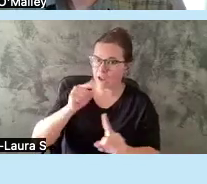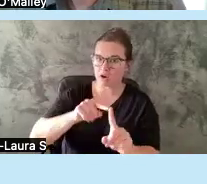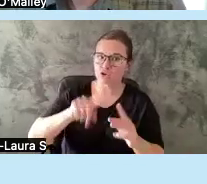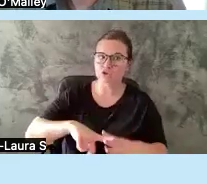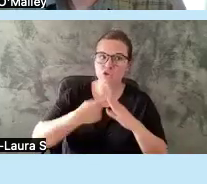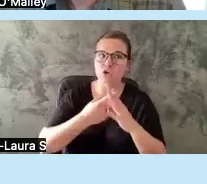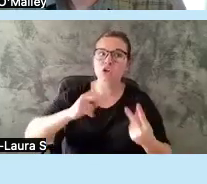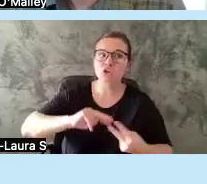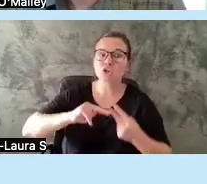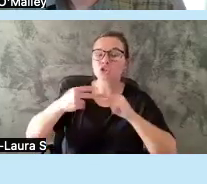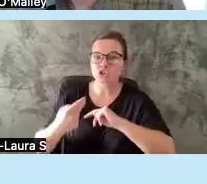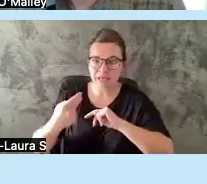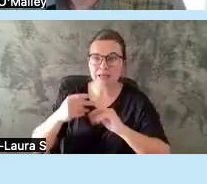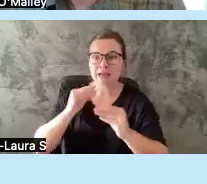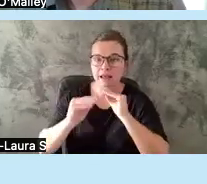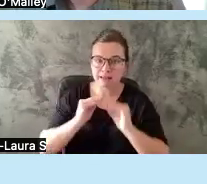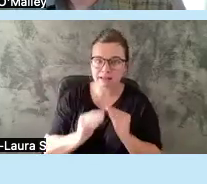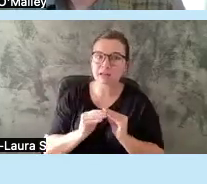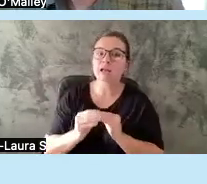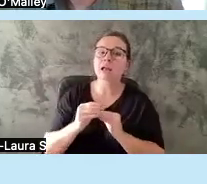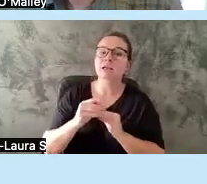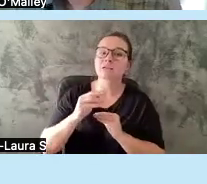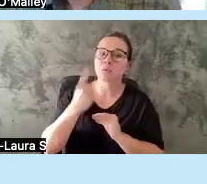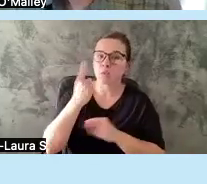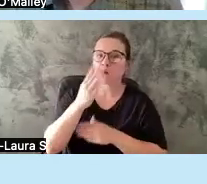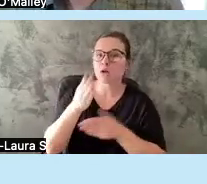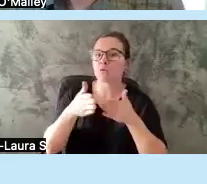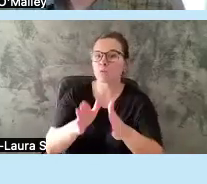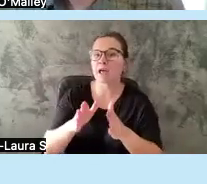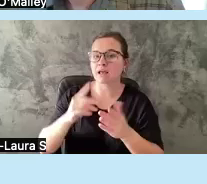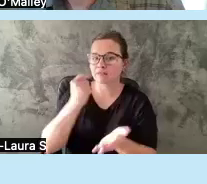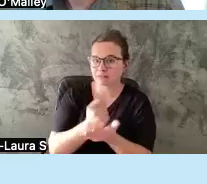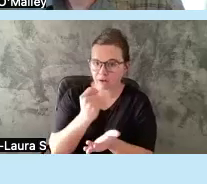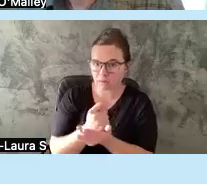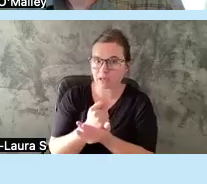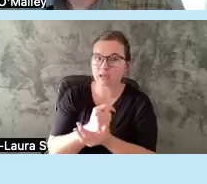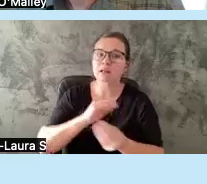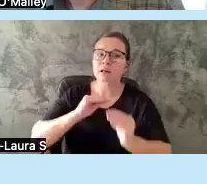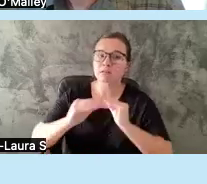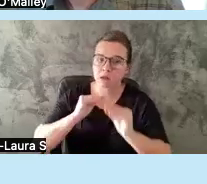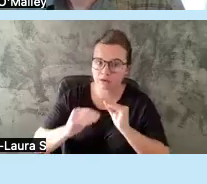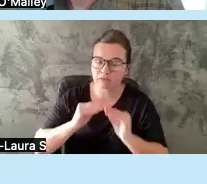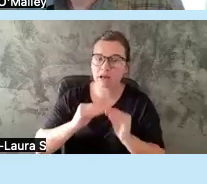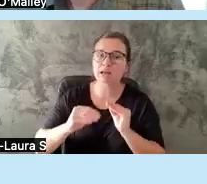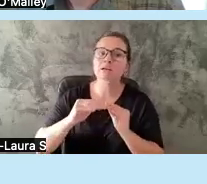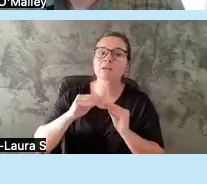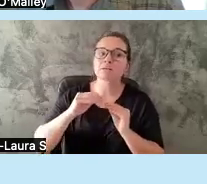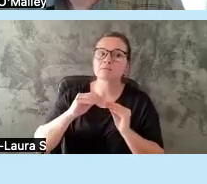gene or genome editing is one form of gene therapy that is modifying